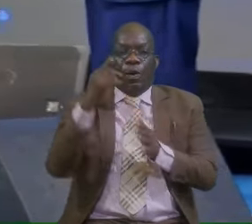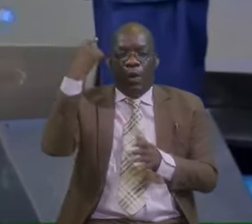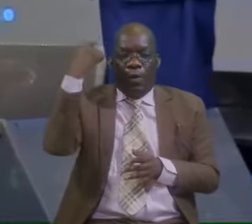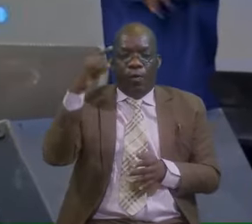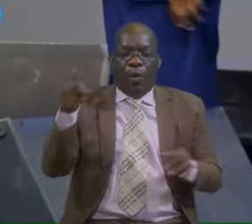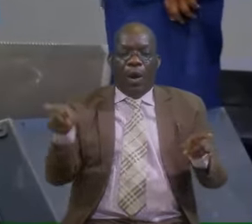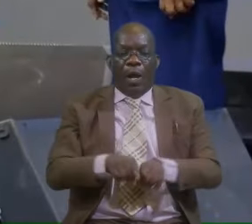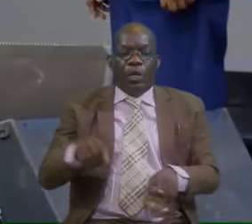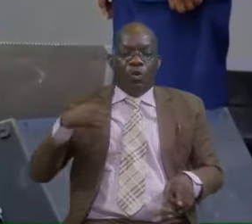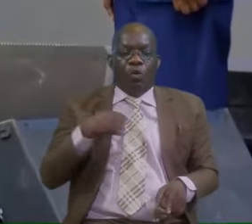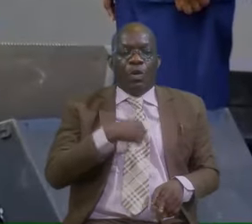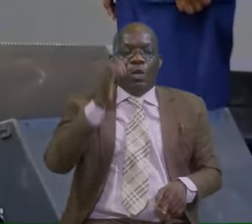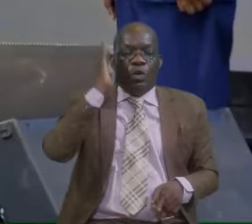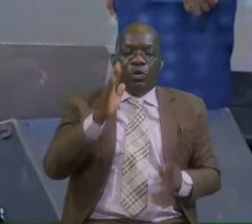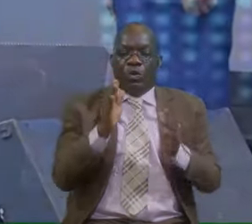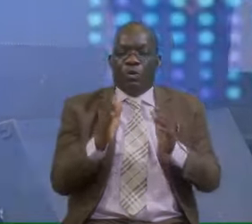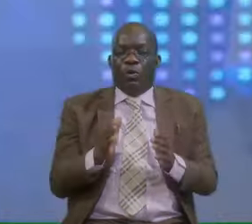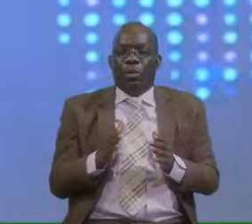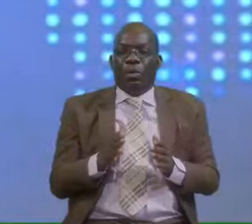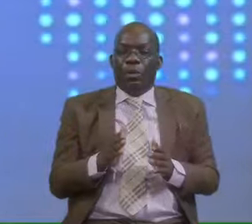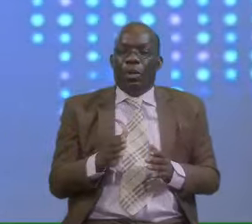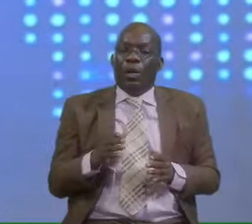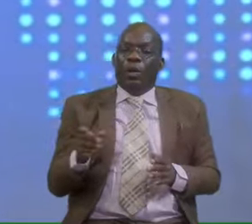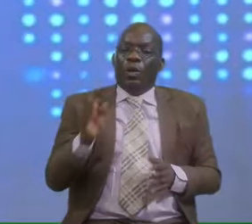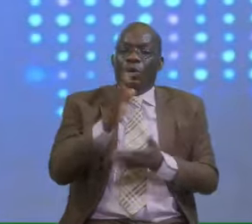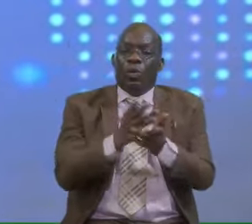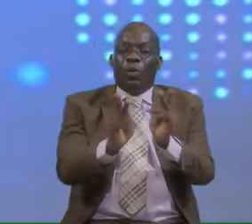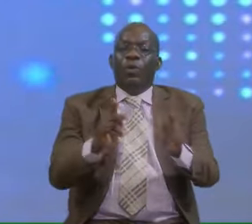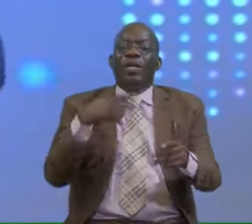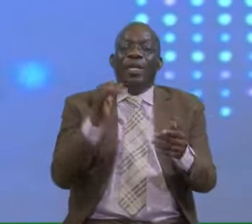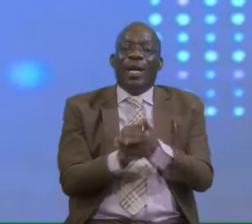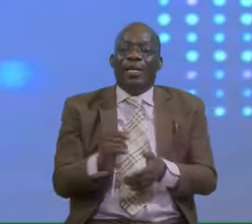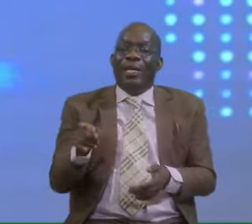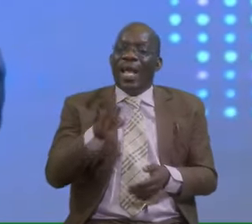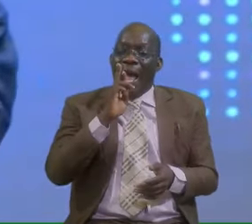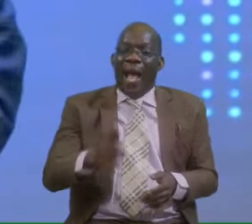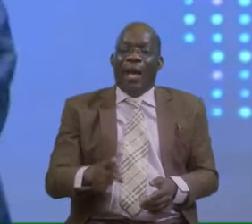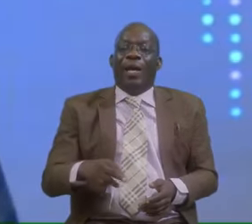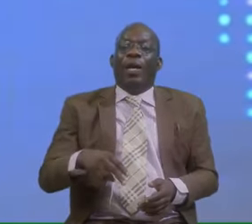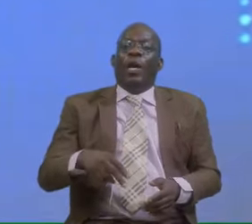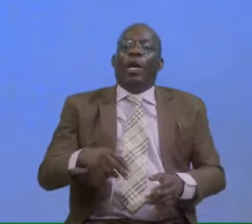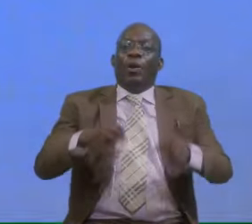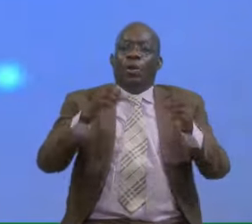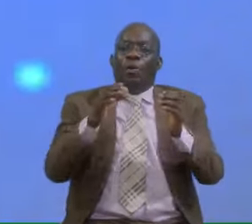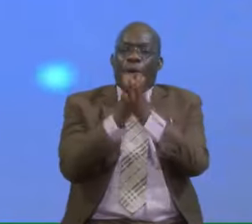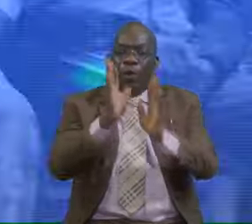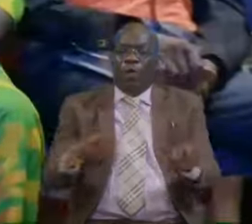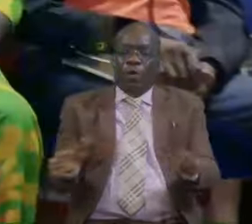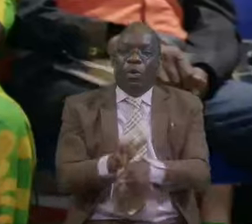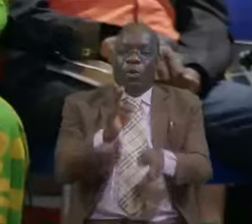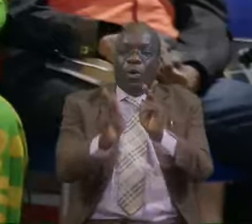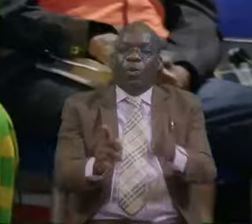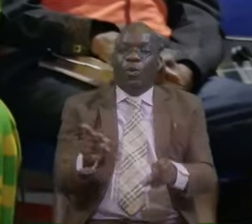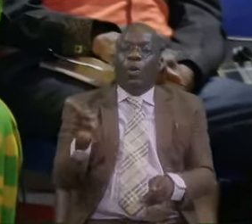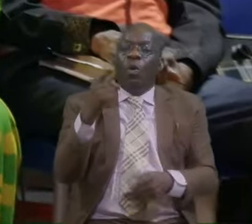people that say they are prayer giants. They pray. What are they praying for? Oh Lord,